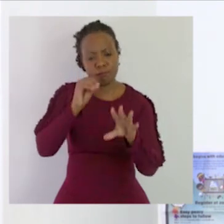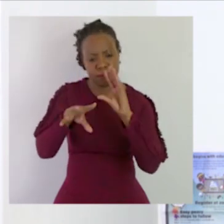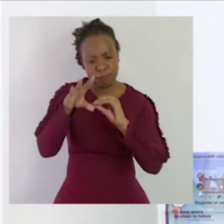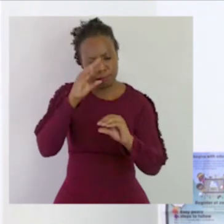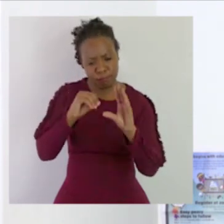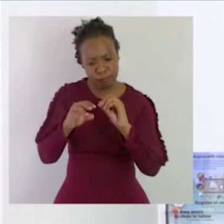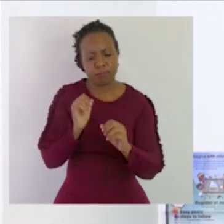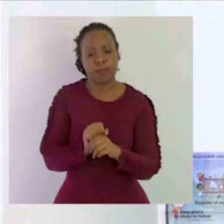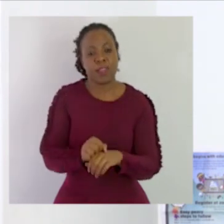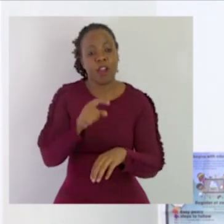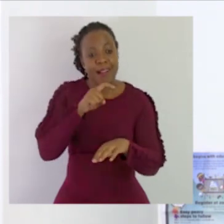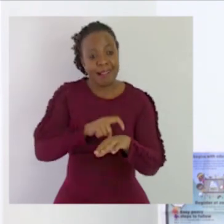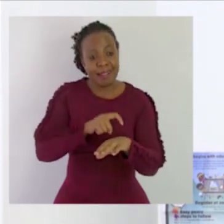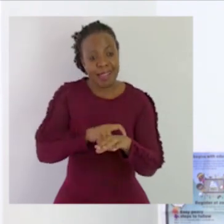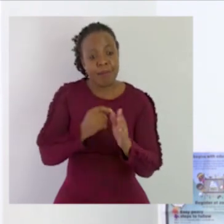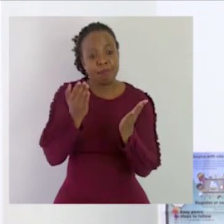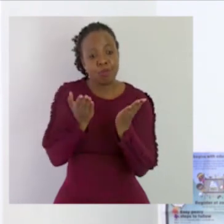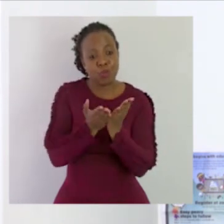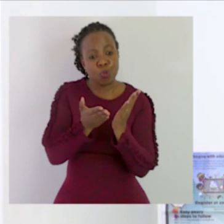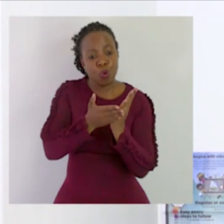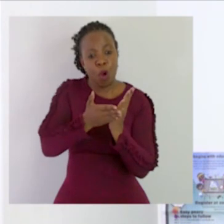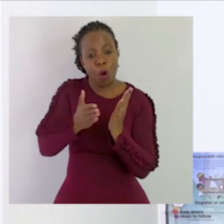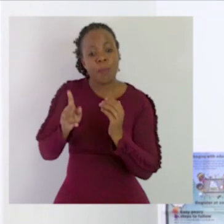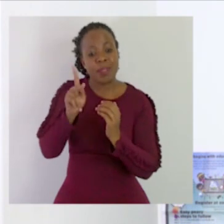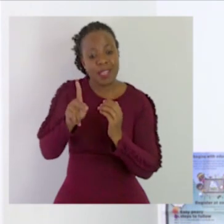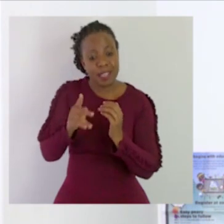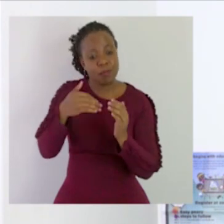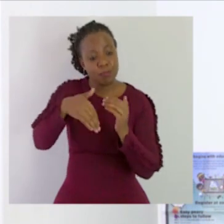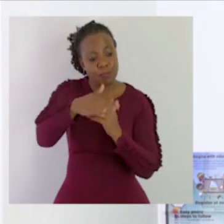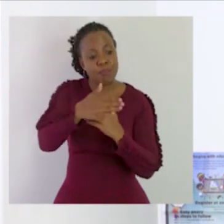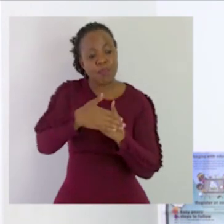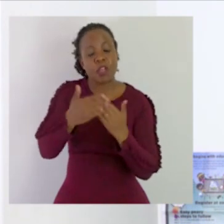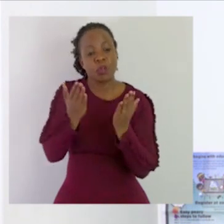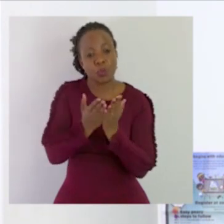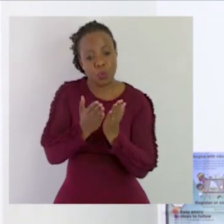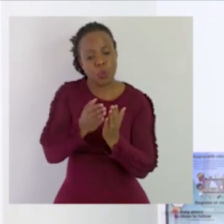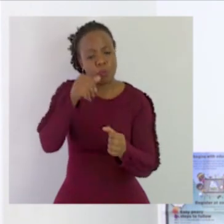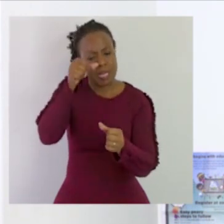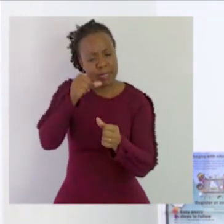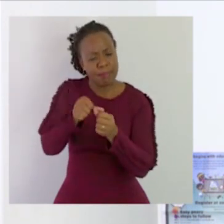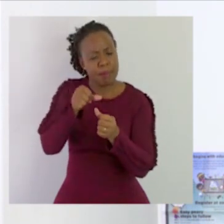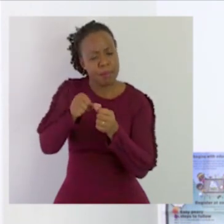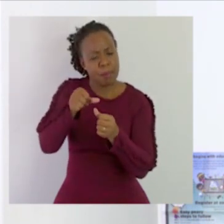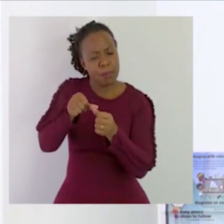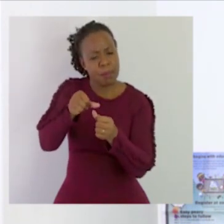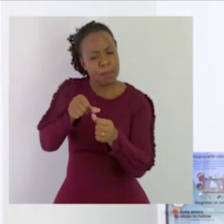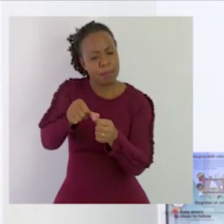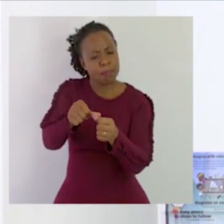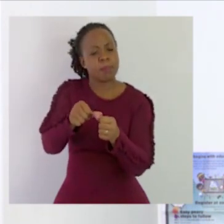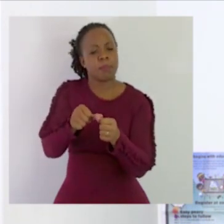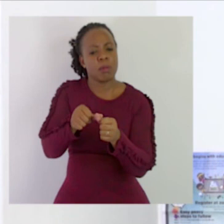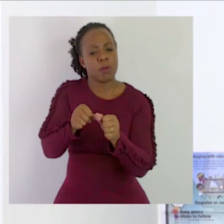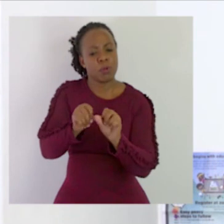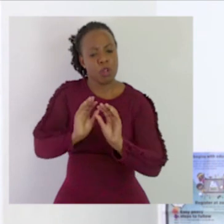so that by the time we come back to school, we'll all be fresh, we'll be remembering. We would not have